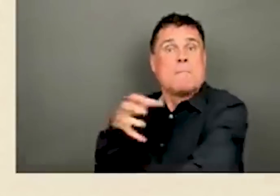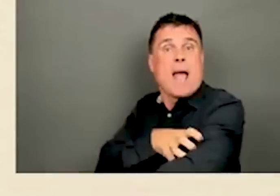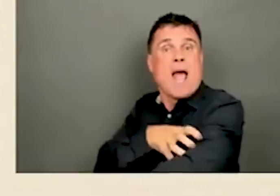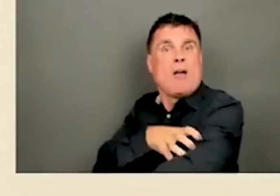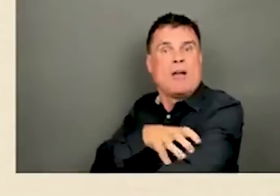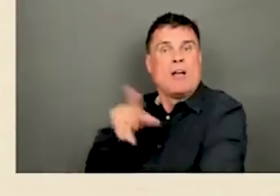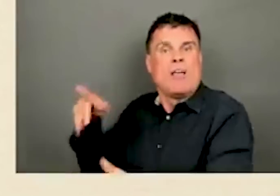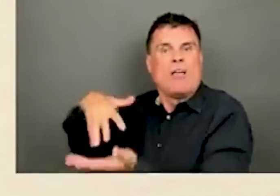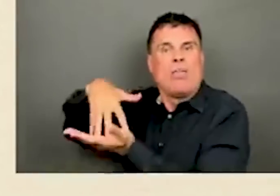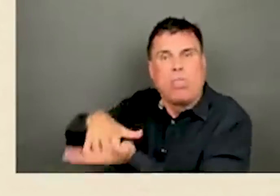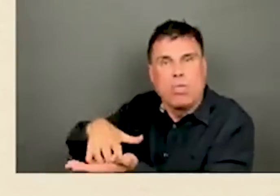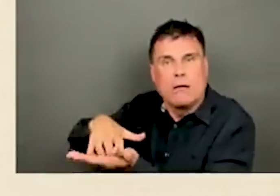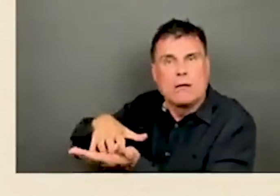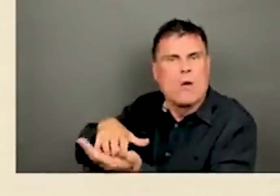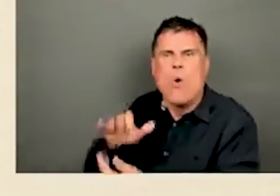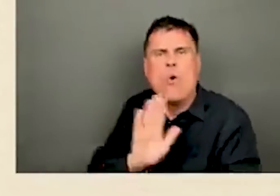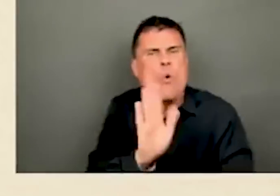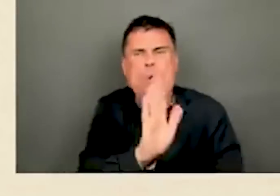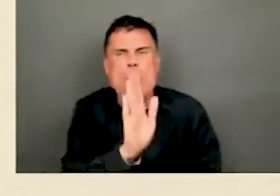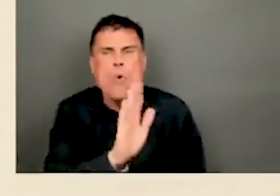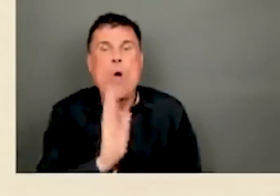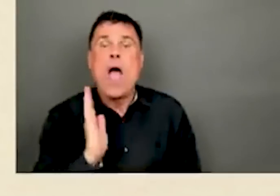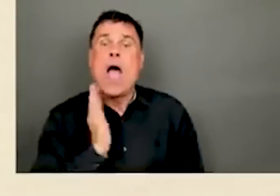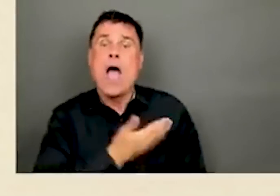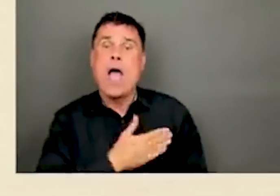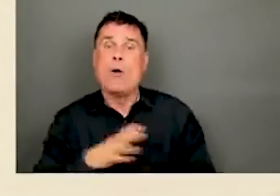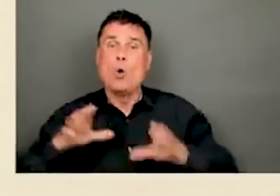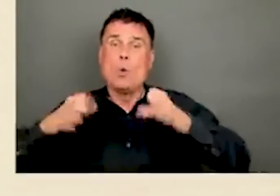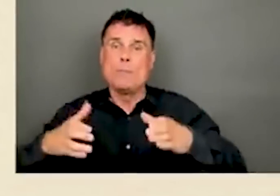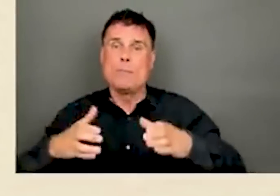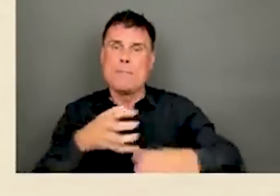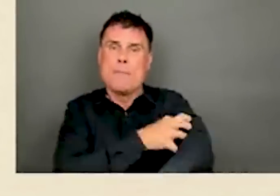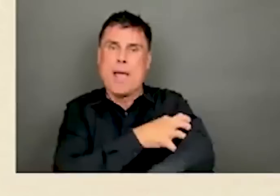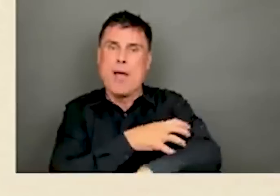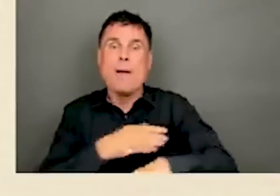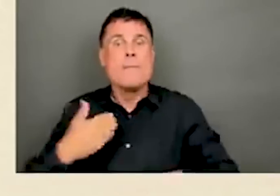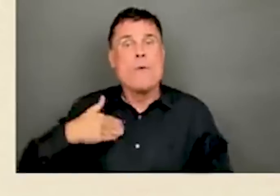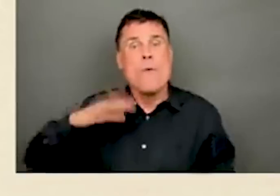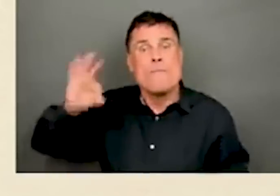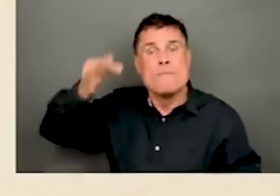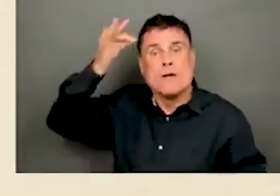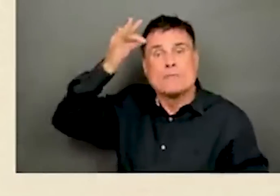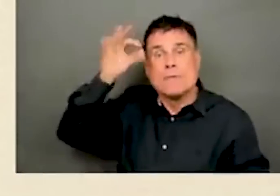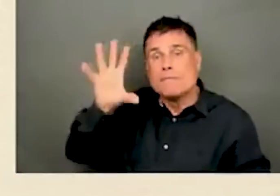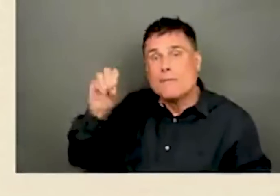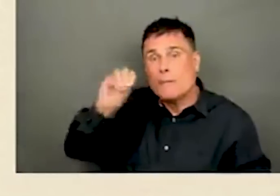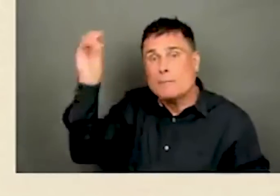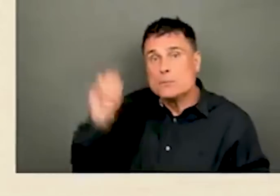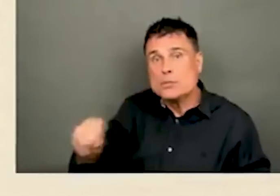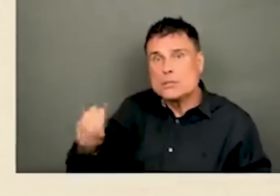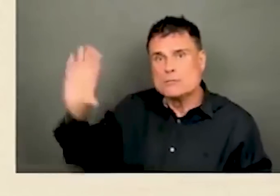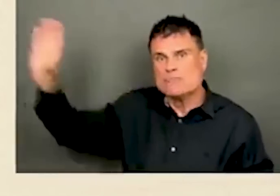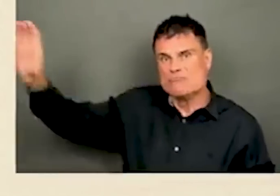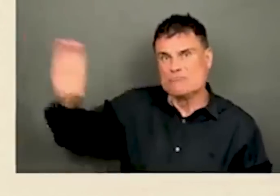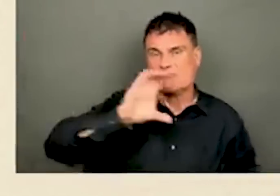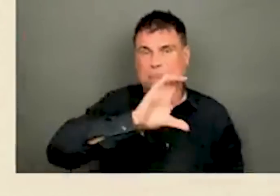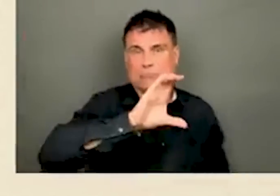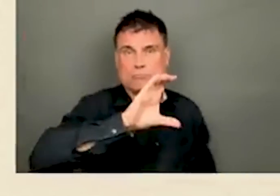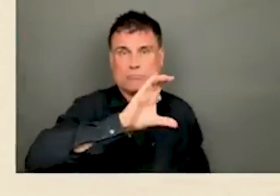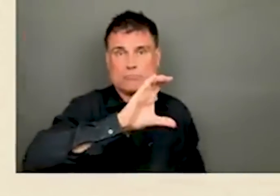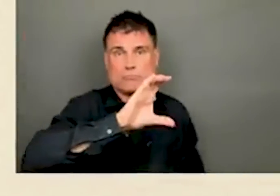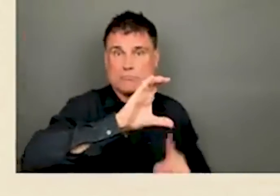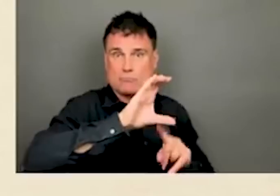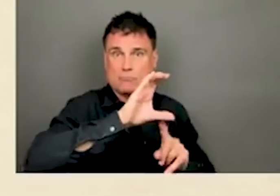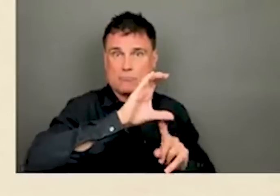the federal government used to be a 50% partner in the delivery of healthcare services by funding those services